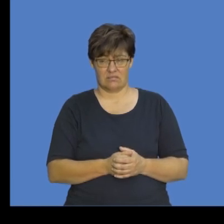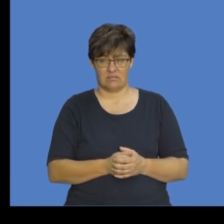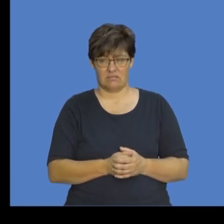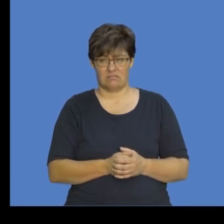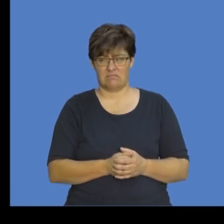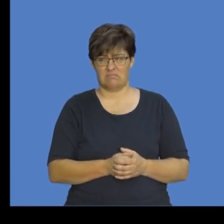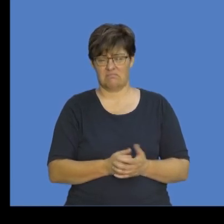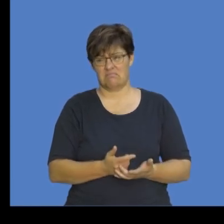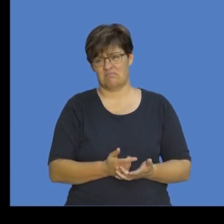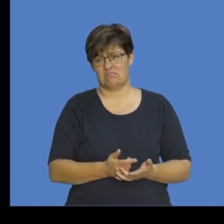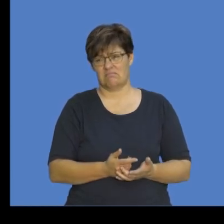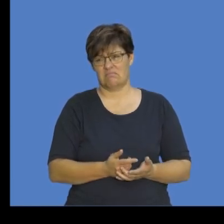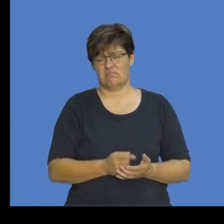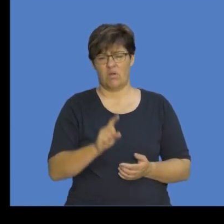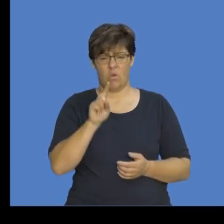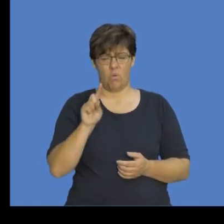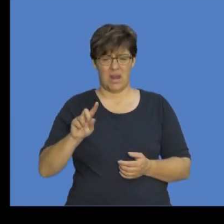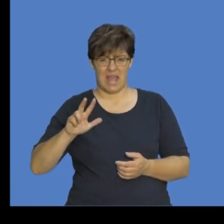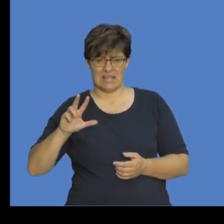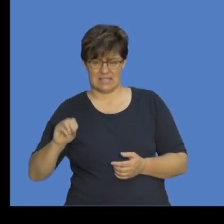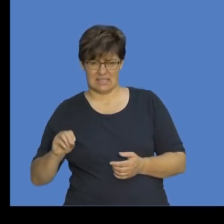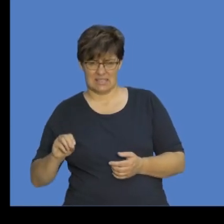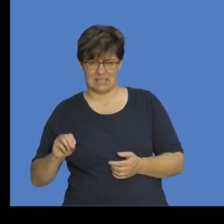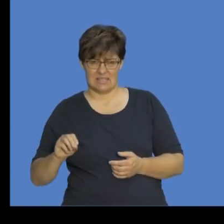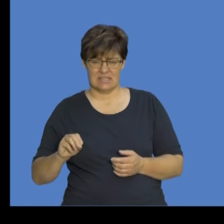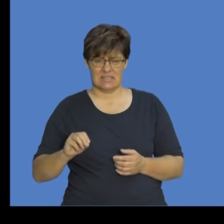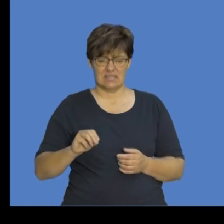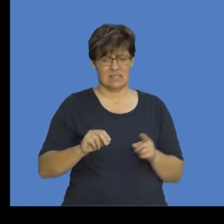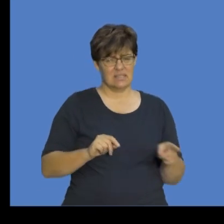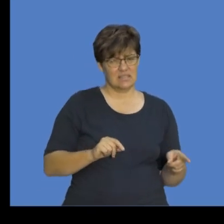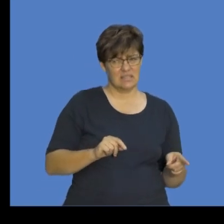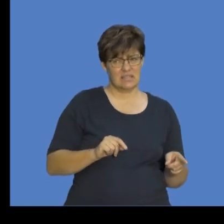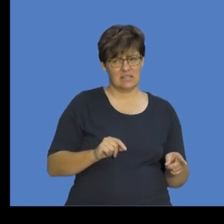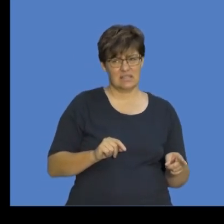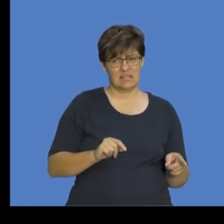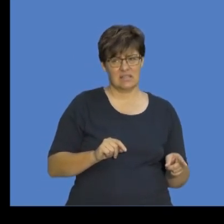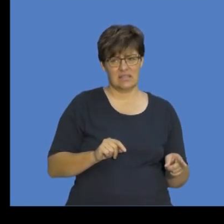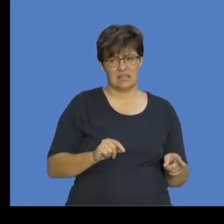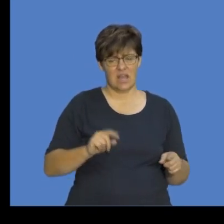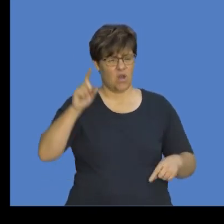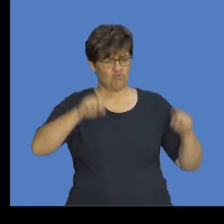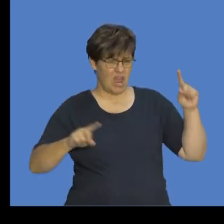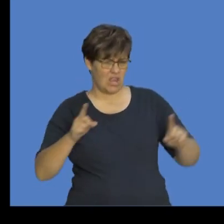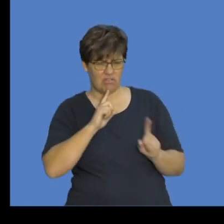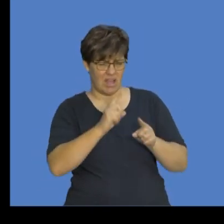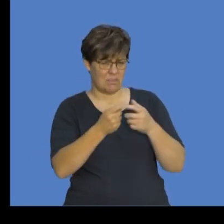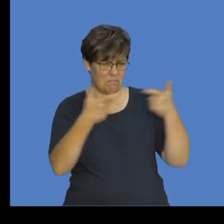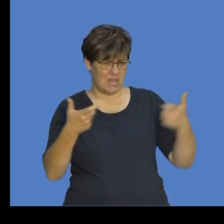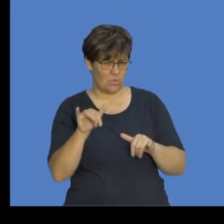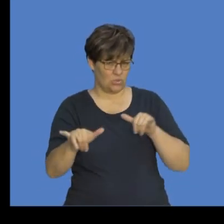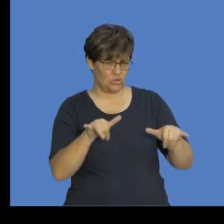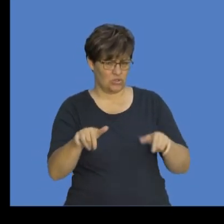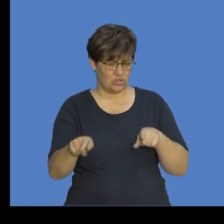is, if you look at the range, this is 180. Which range is the biggest range to answer the